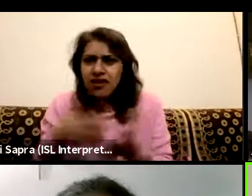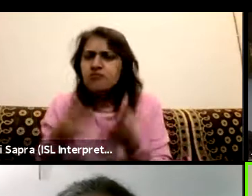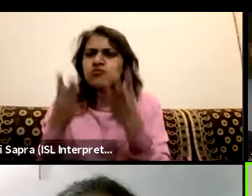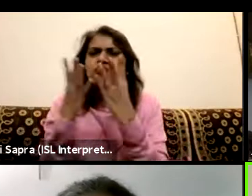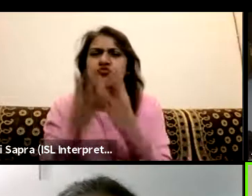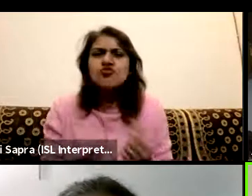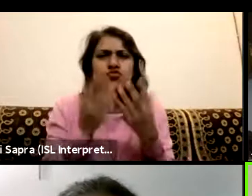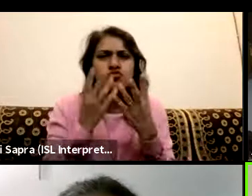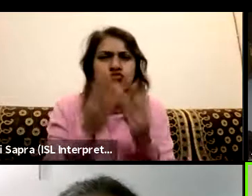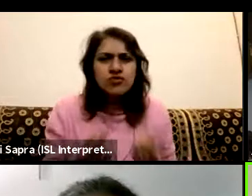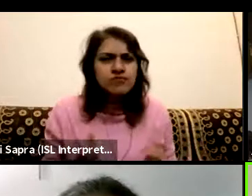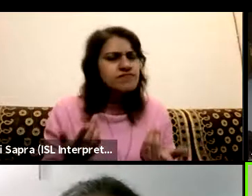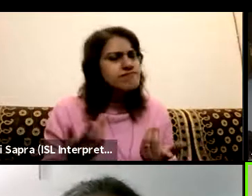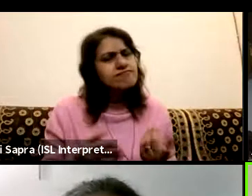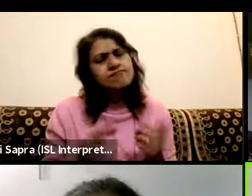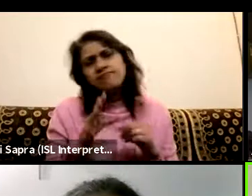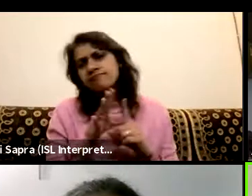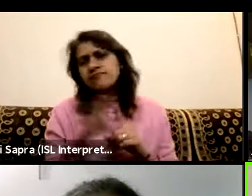solutions that